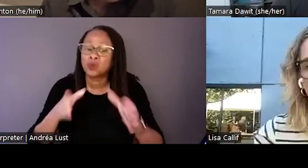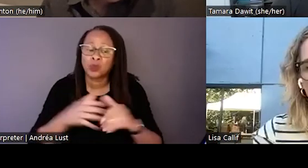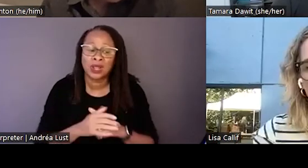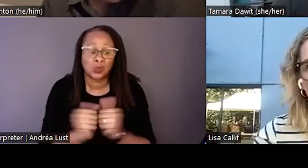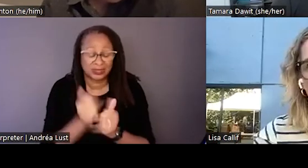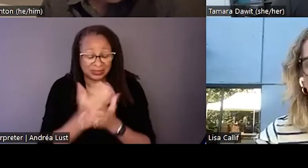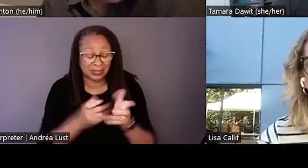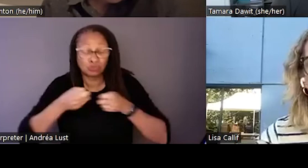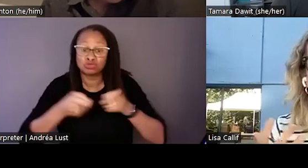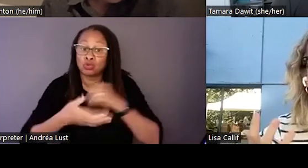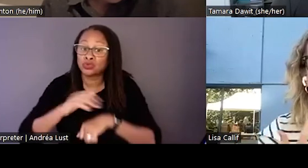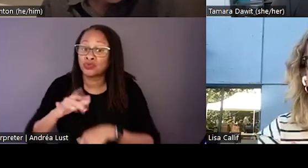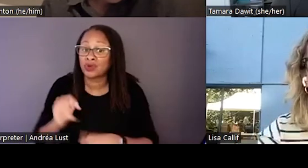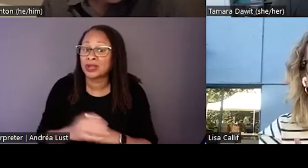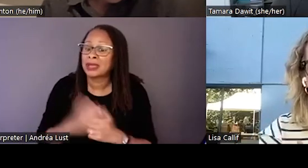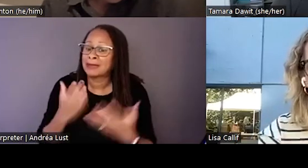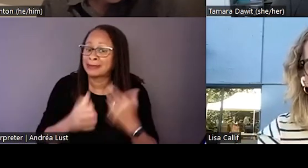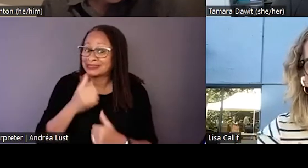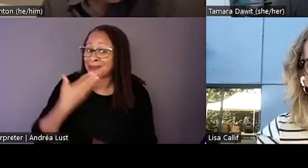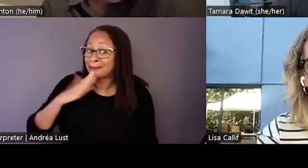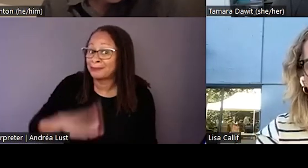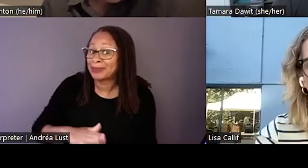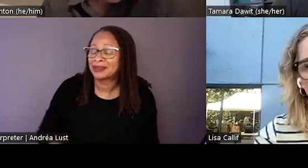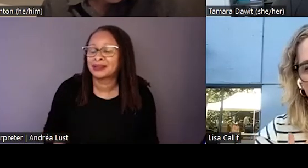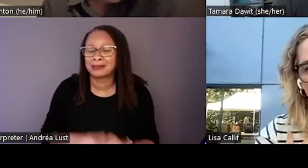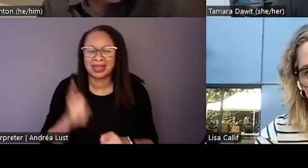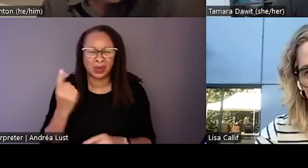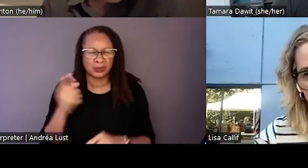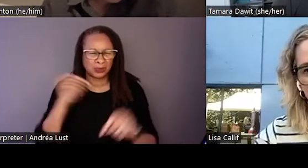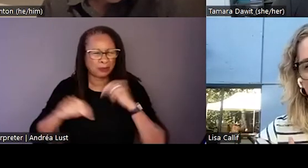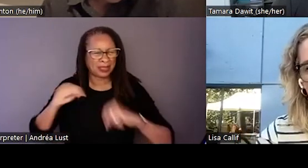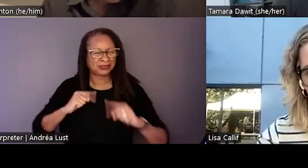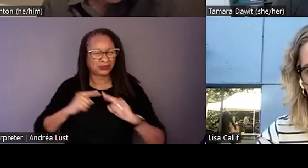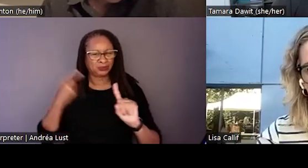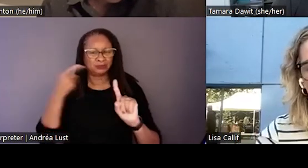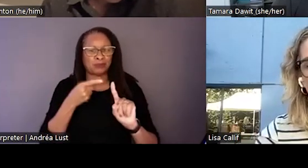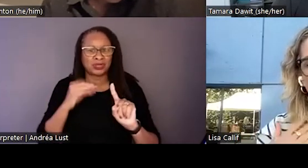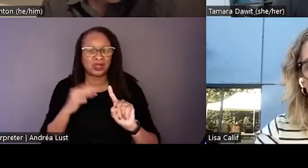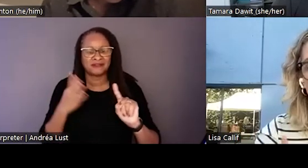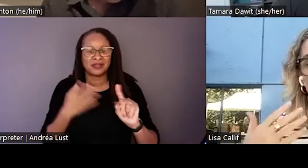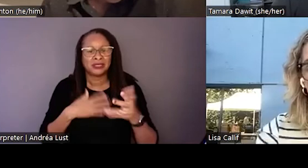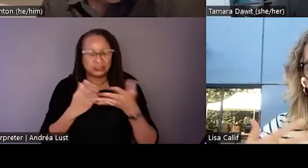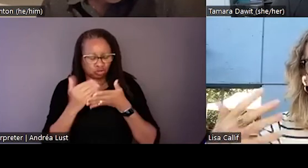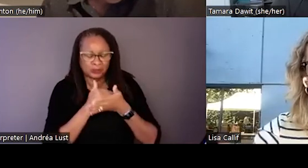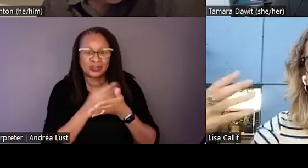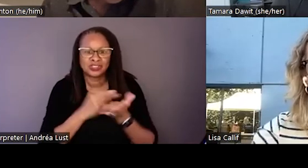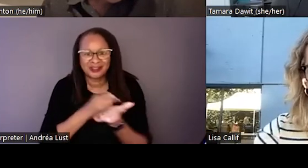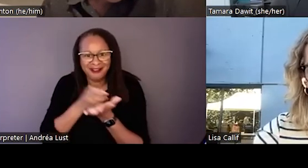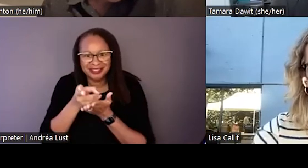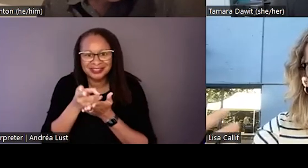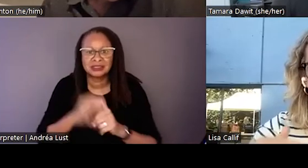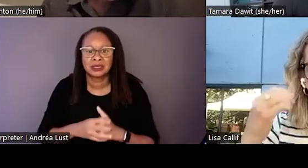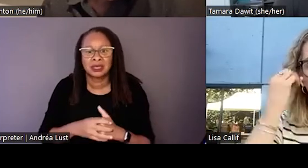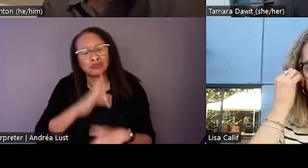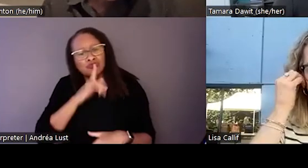it. Maybe it's not so bad, but I always go back to this point of transparency and honesty. Like, let's be real about what you're